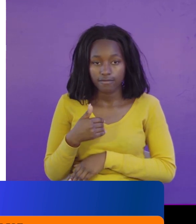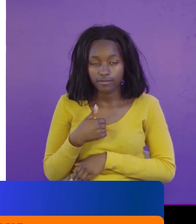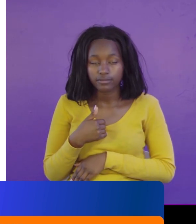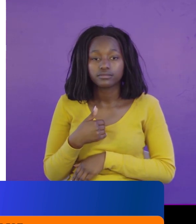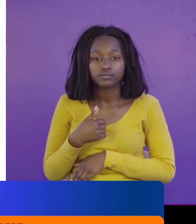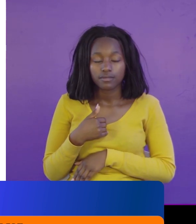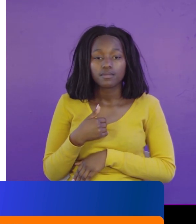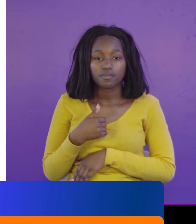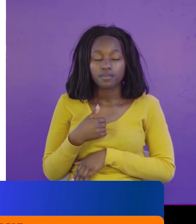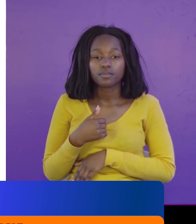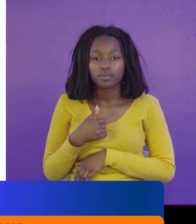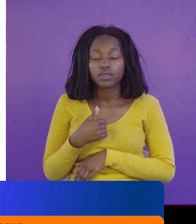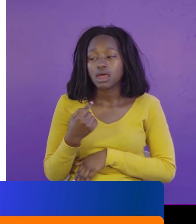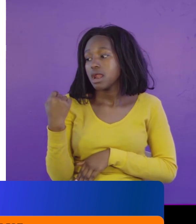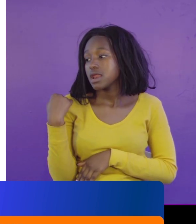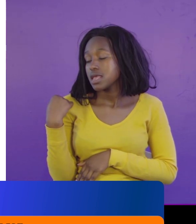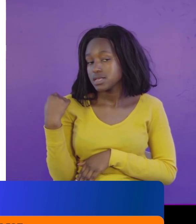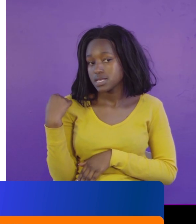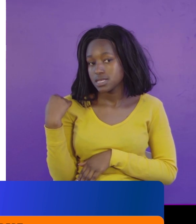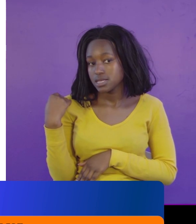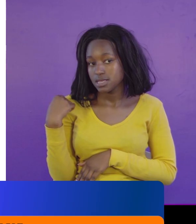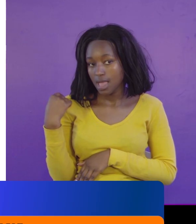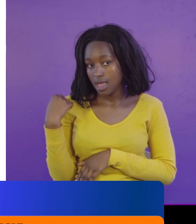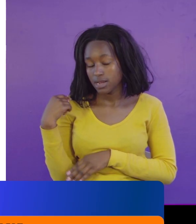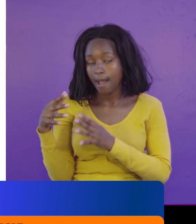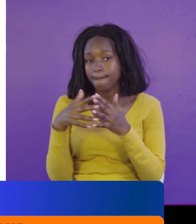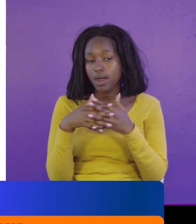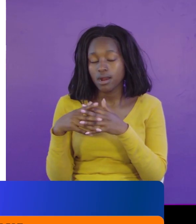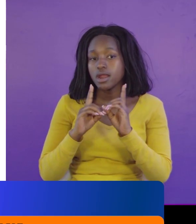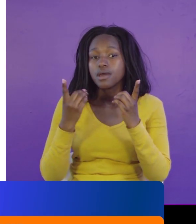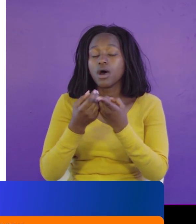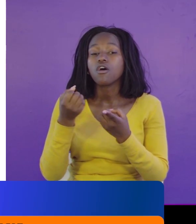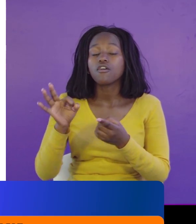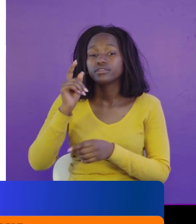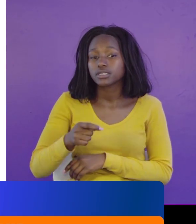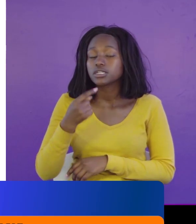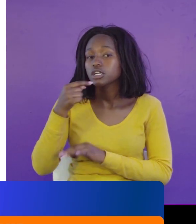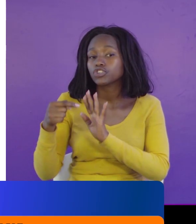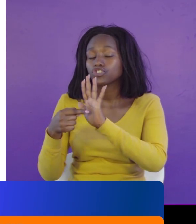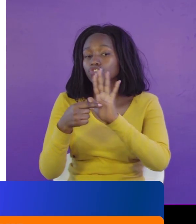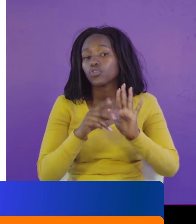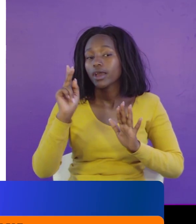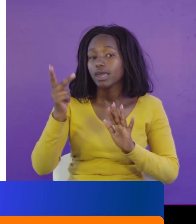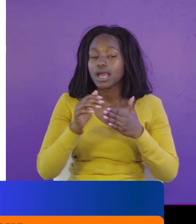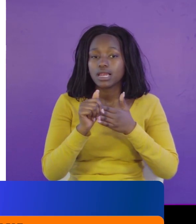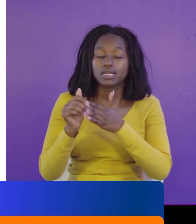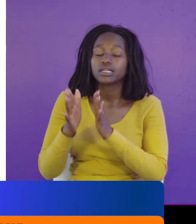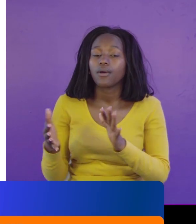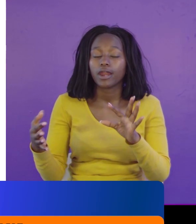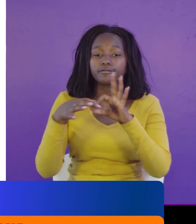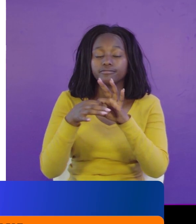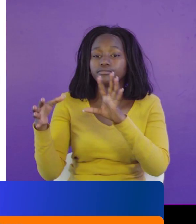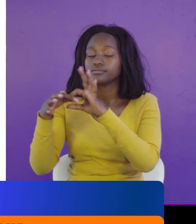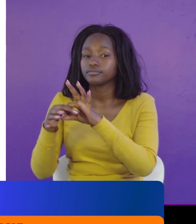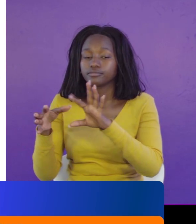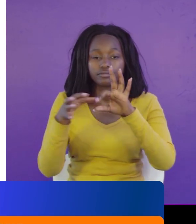latest disclosures by the US Department of Justice shows Kenyan leaders are increasingly engaging lobbyists